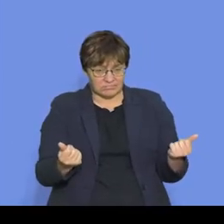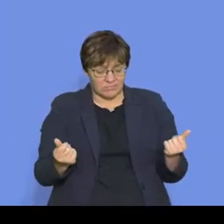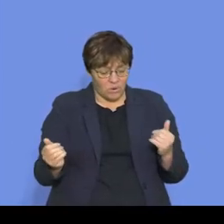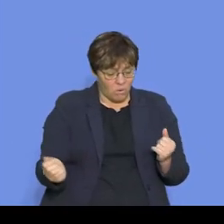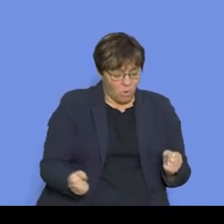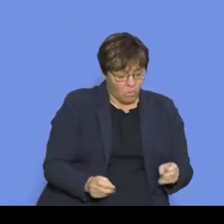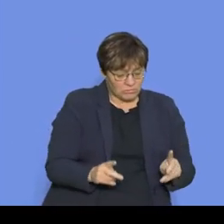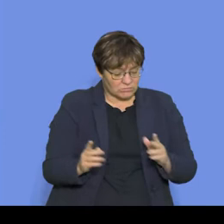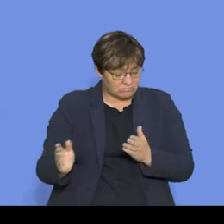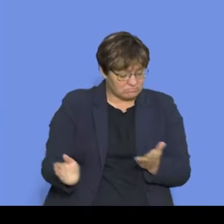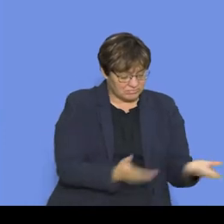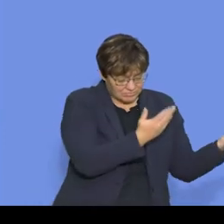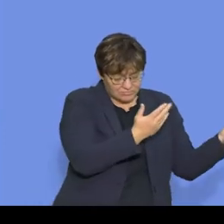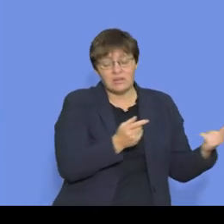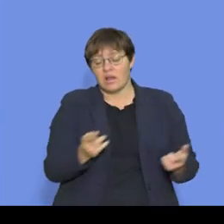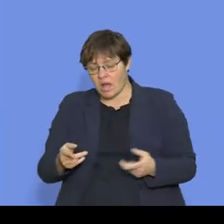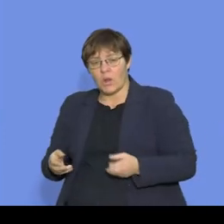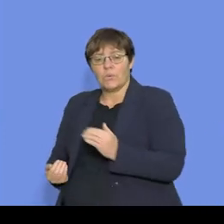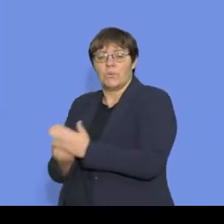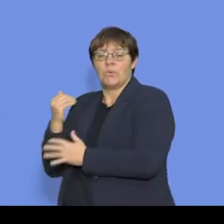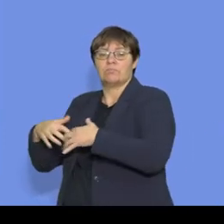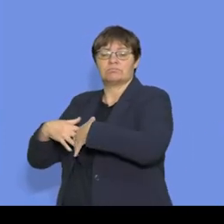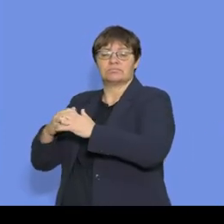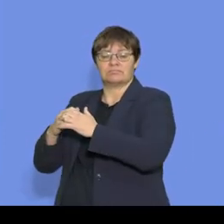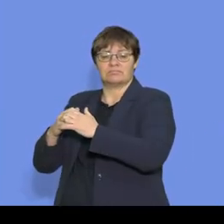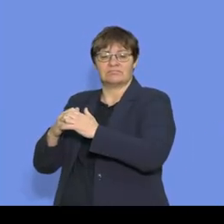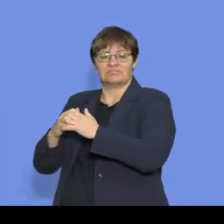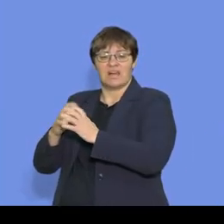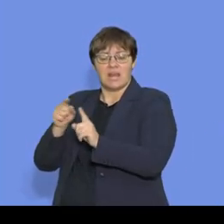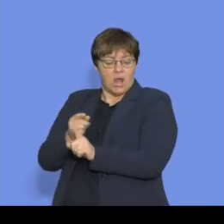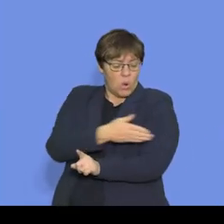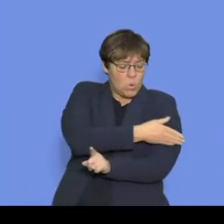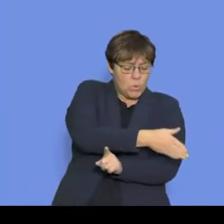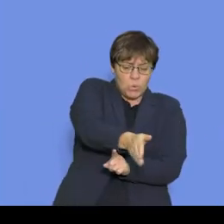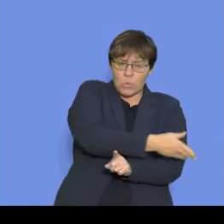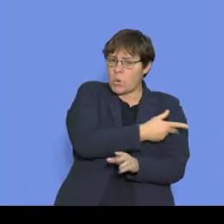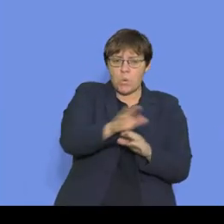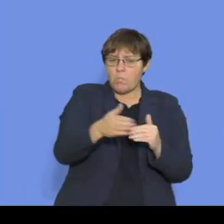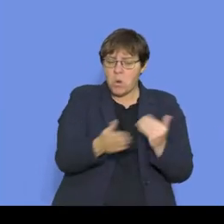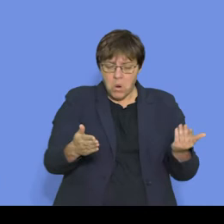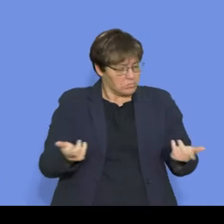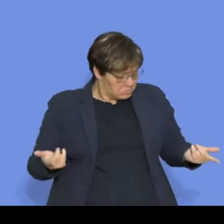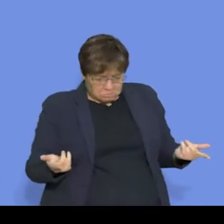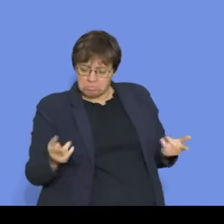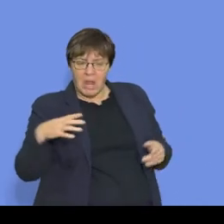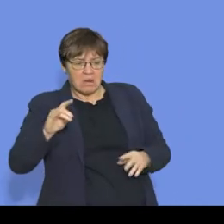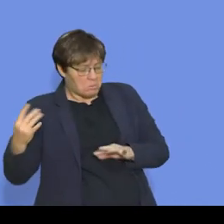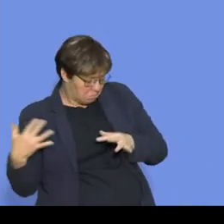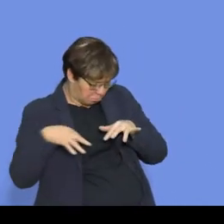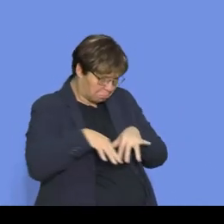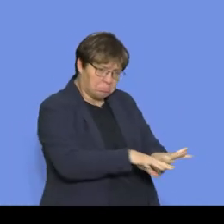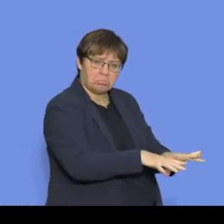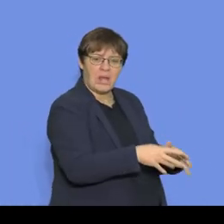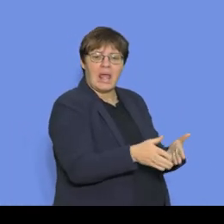new opportunities. And the animals have now got empty habitats, lots of resources,